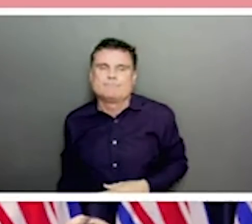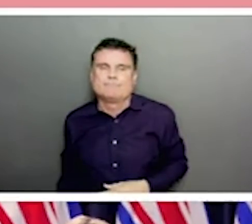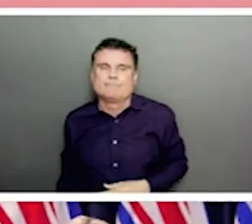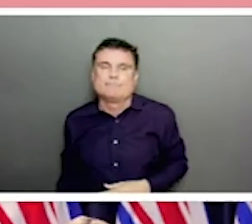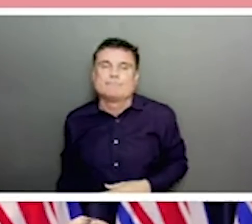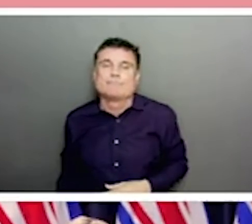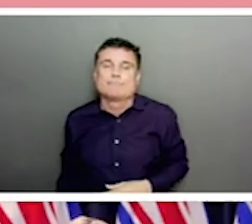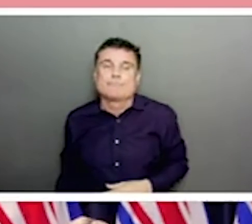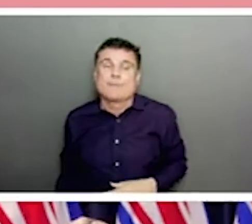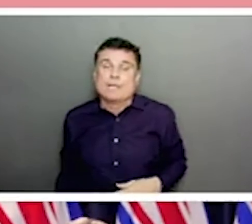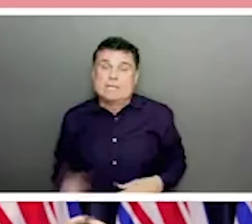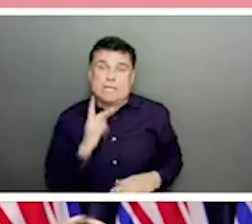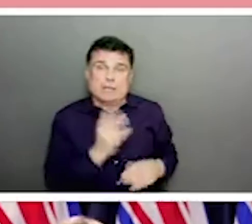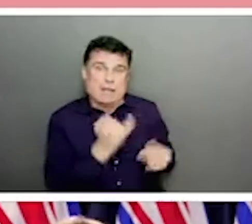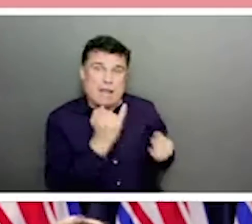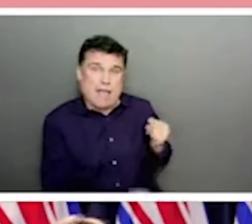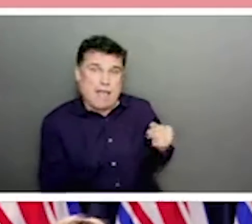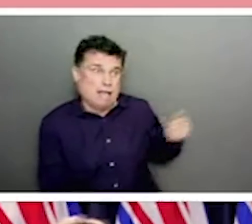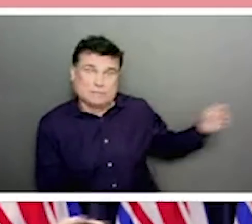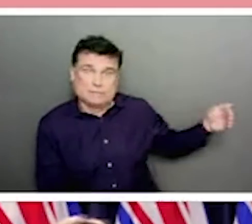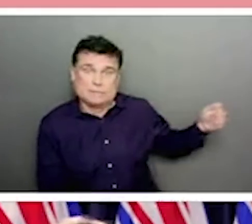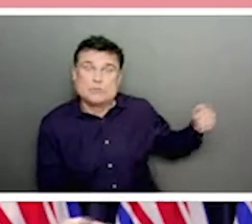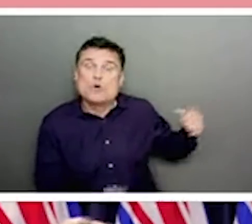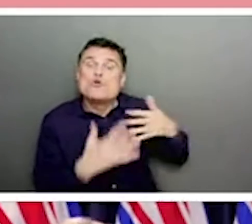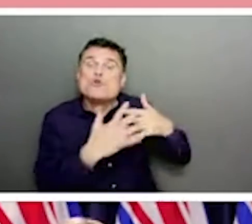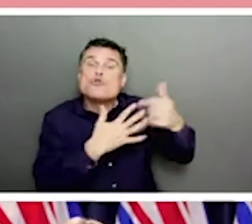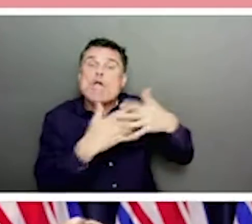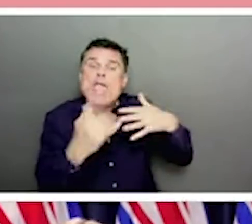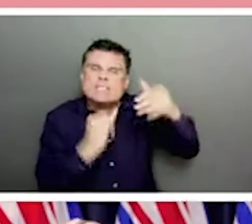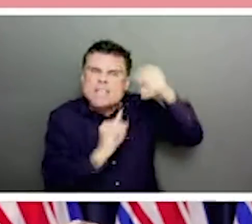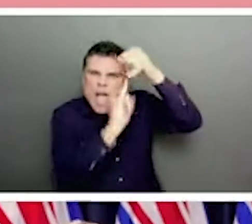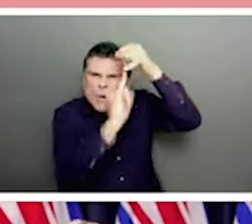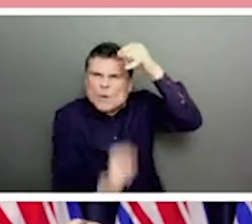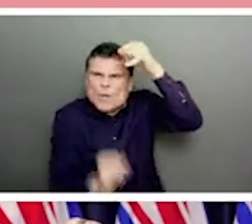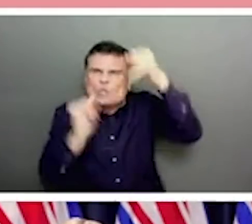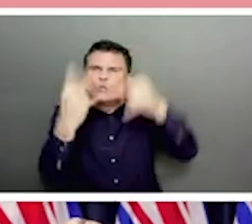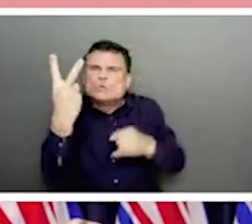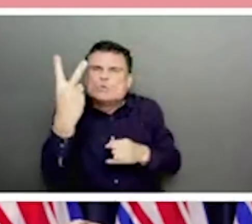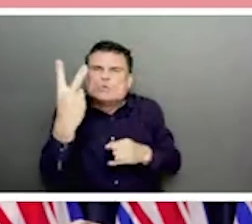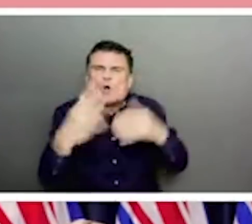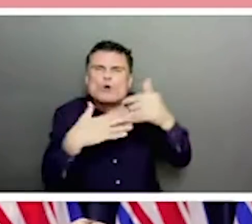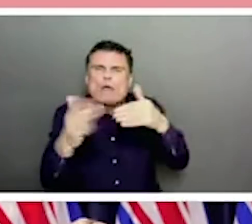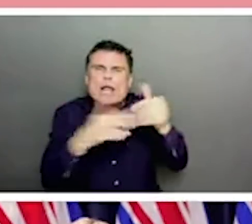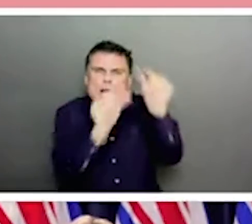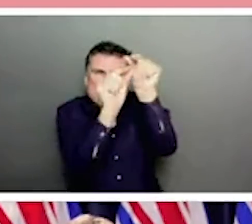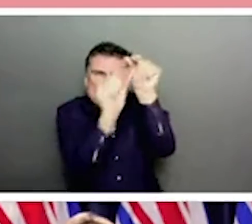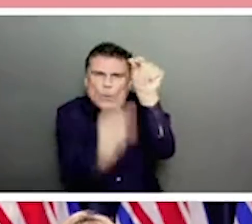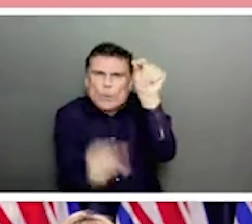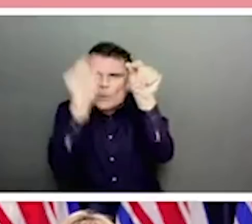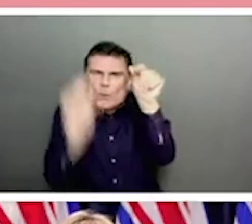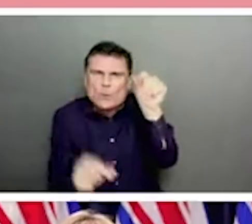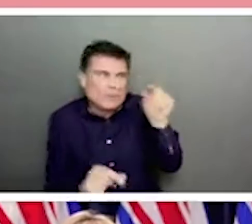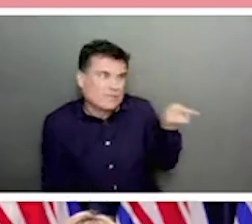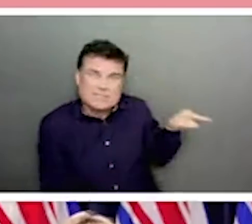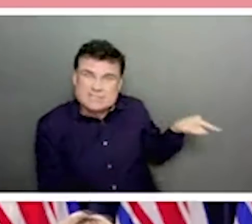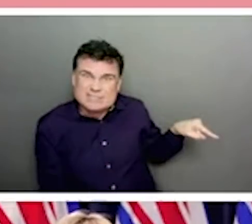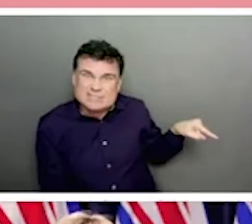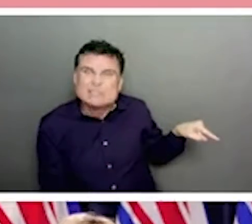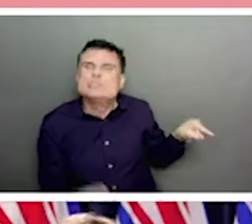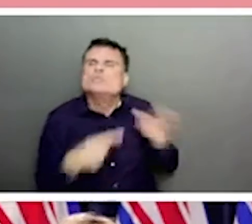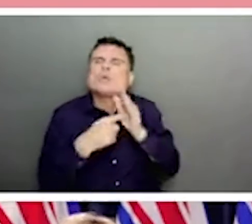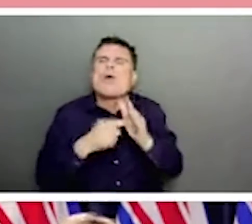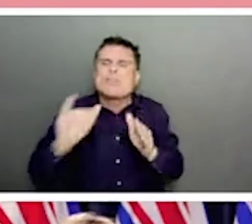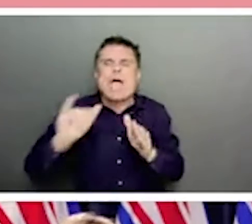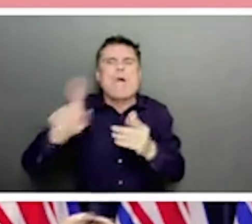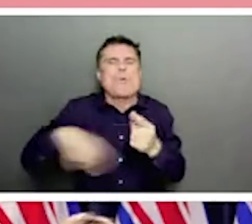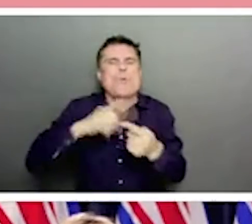for us to recognize. But we cannot let off. We've seen that happen before. If we look back into October, we